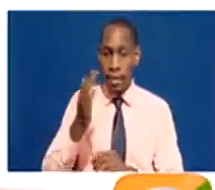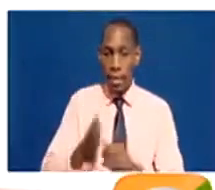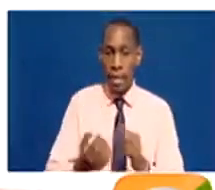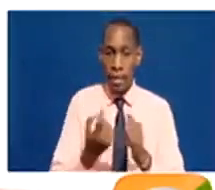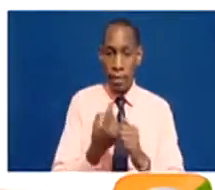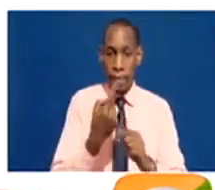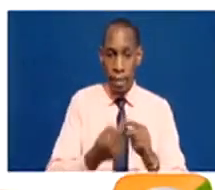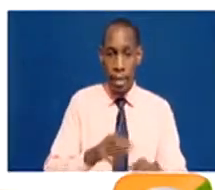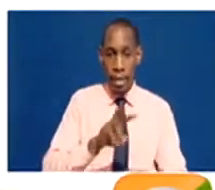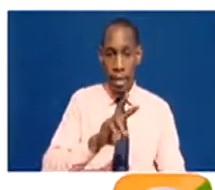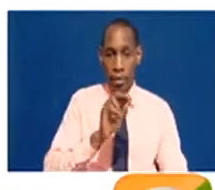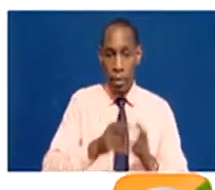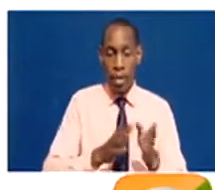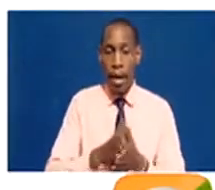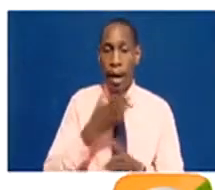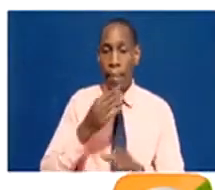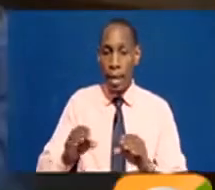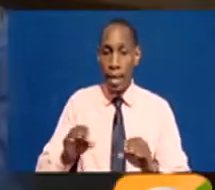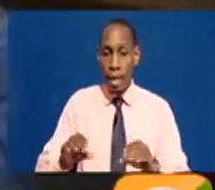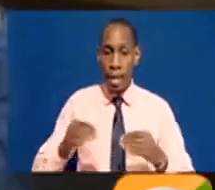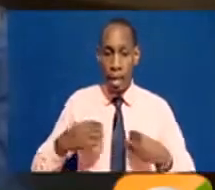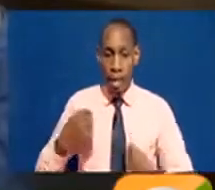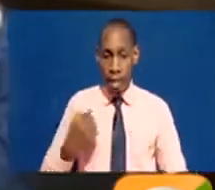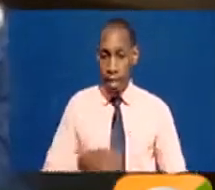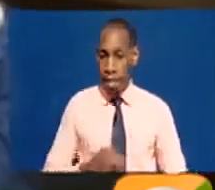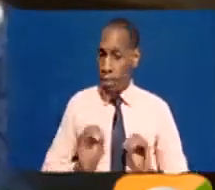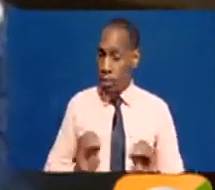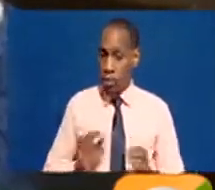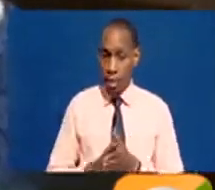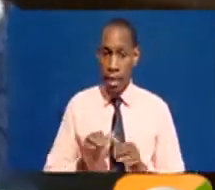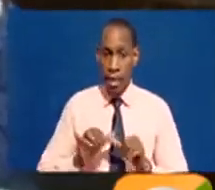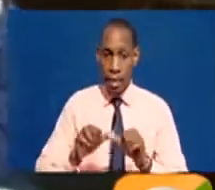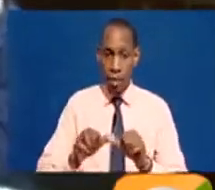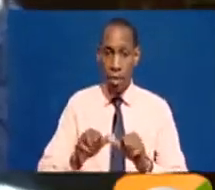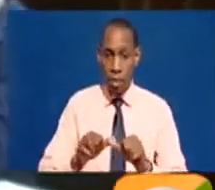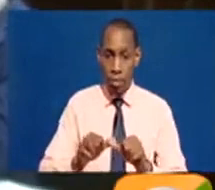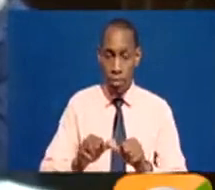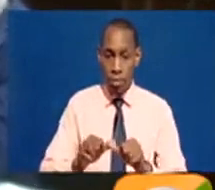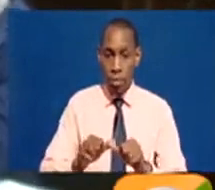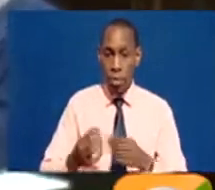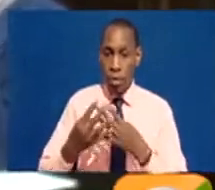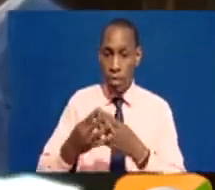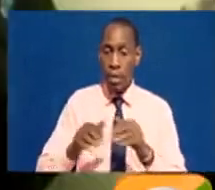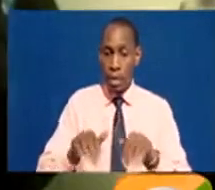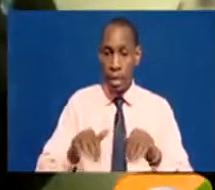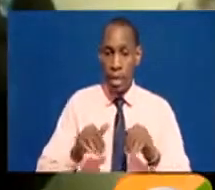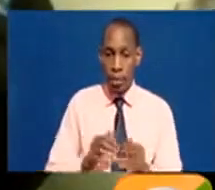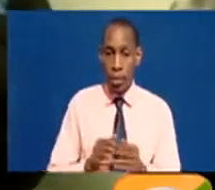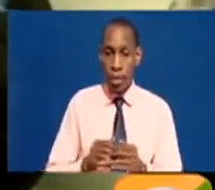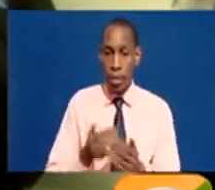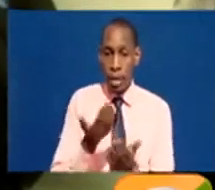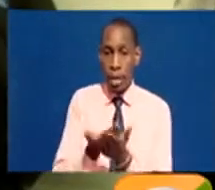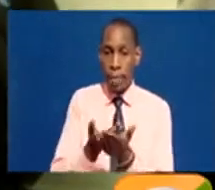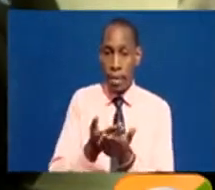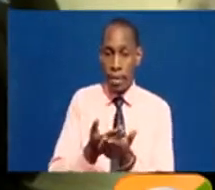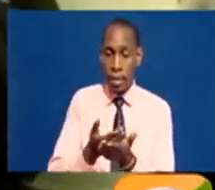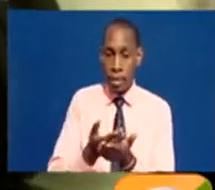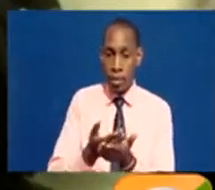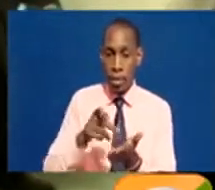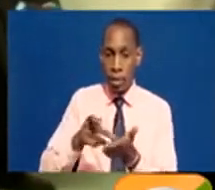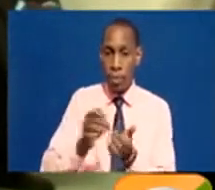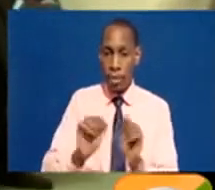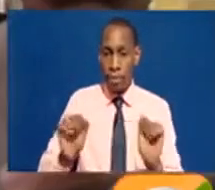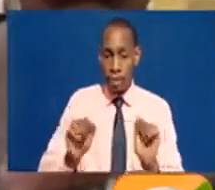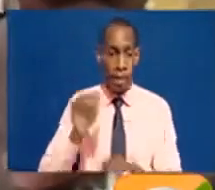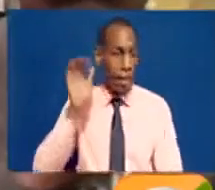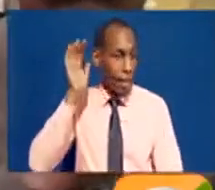year. Zakari pleaded not guilty and will remain in custody as he waits for his bail application hearing.